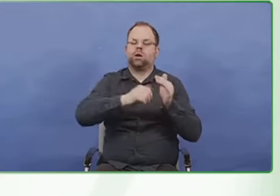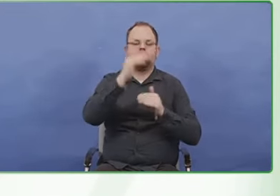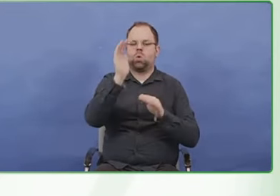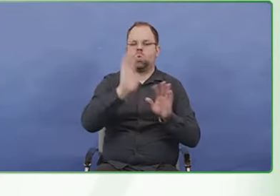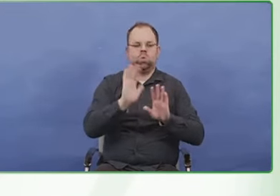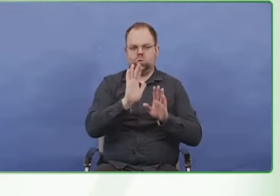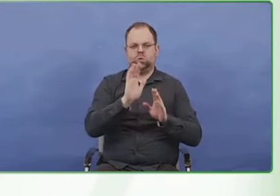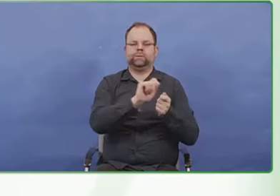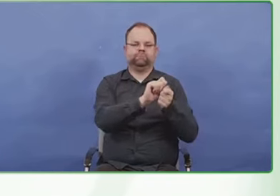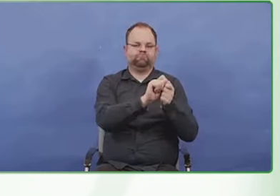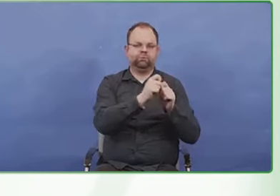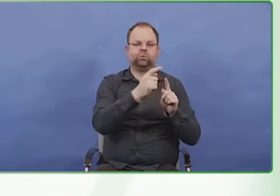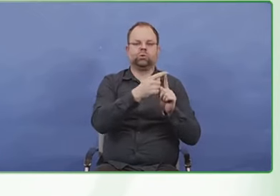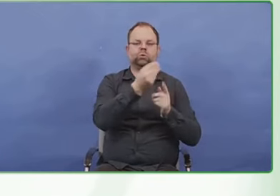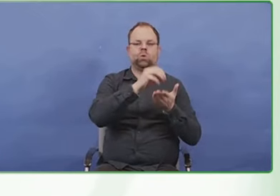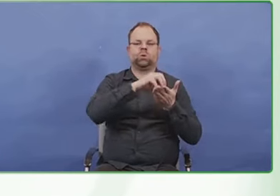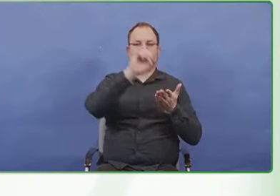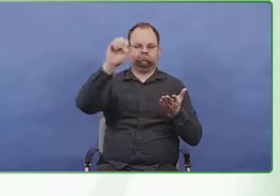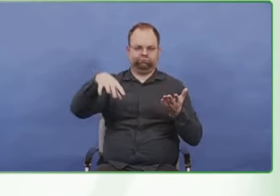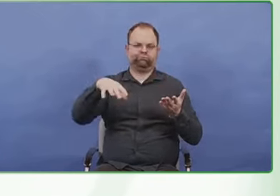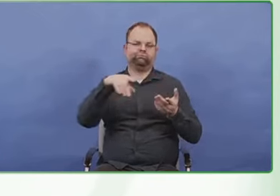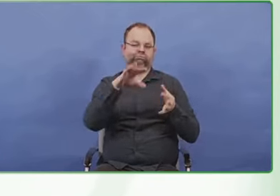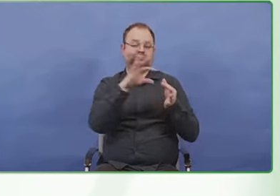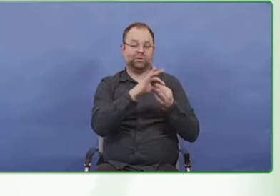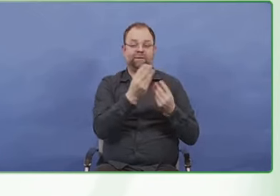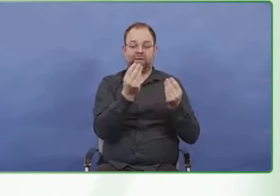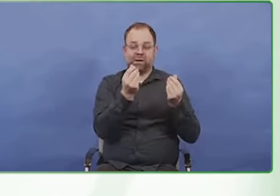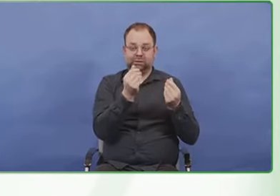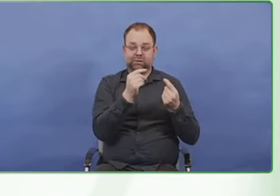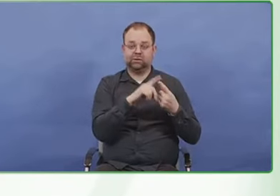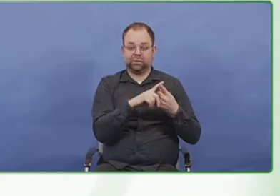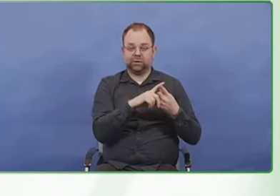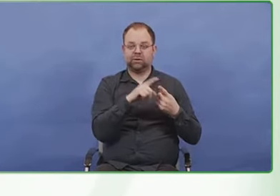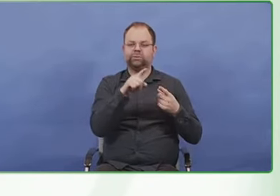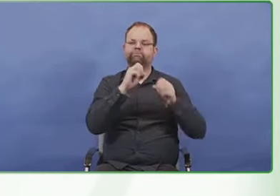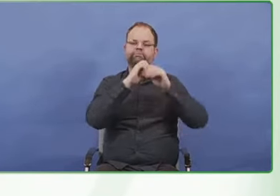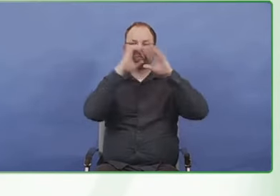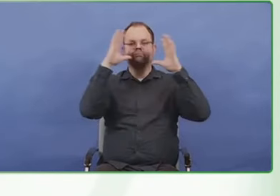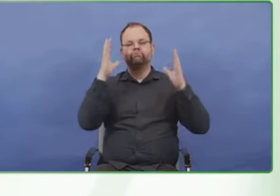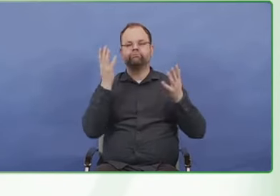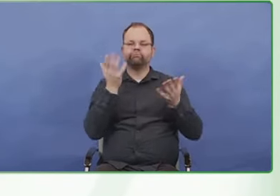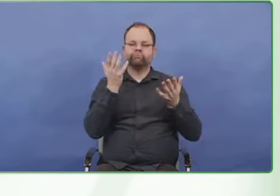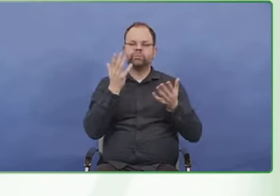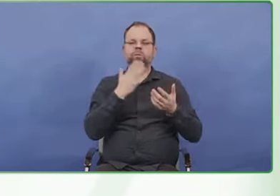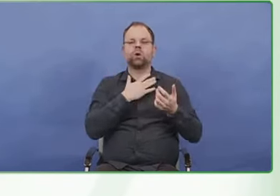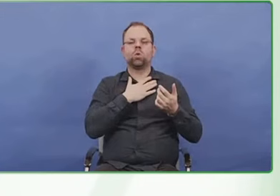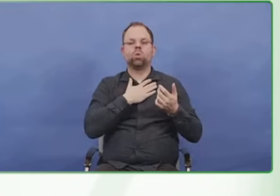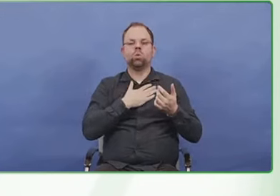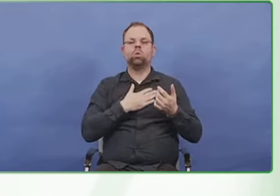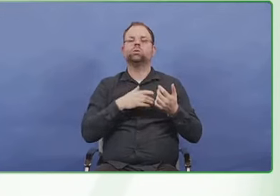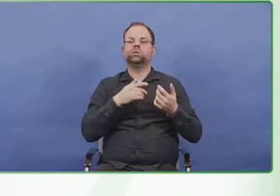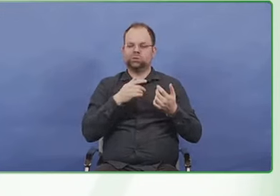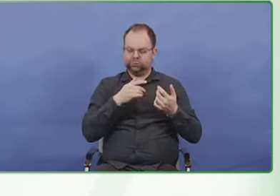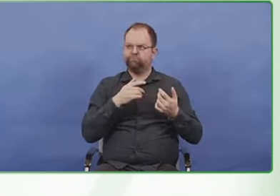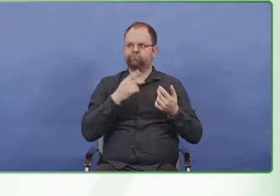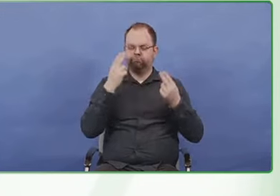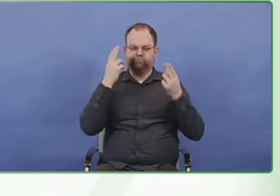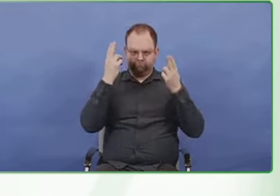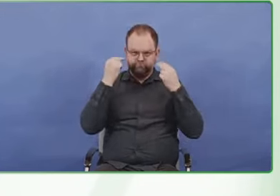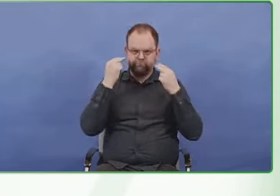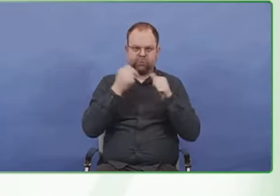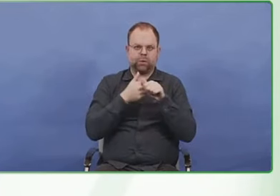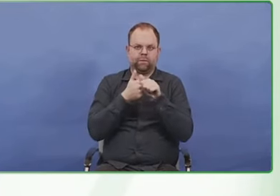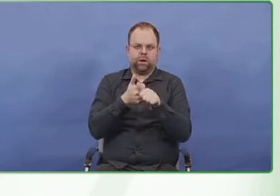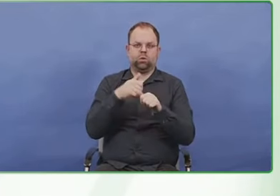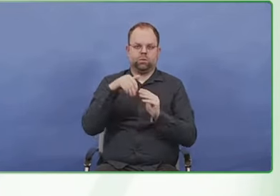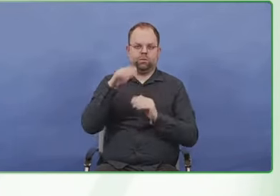more harsh, I guess, and the timing that the sanctions would be laid